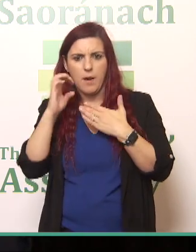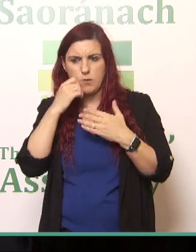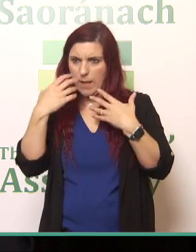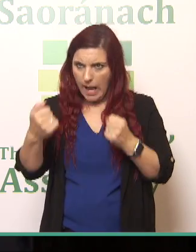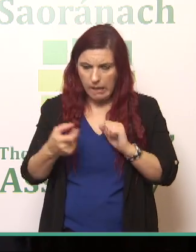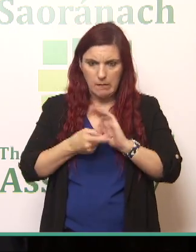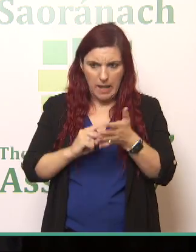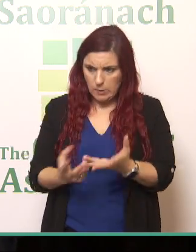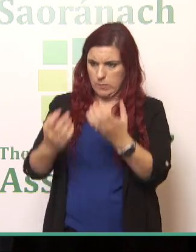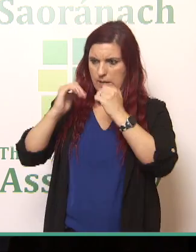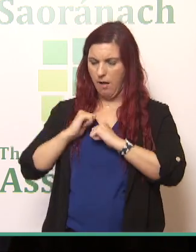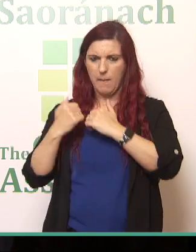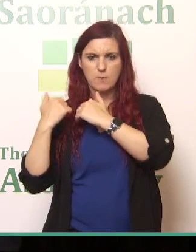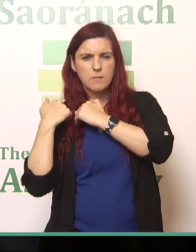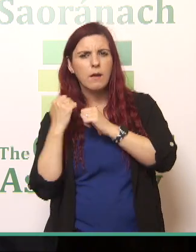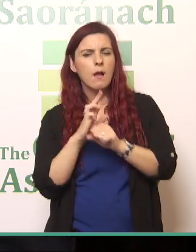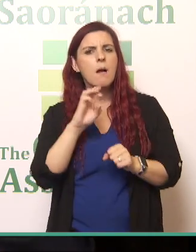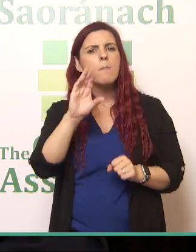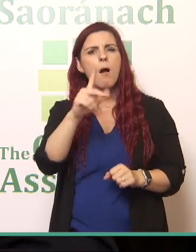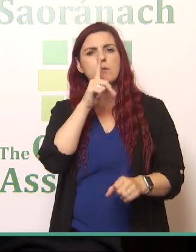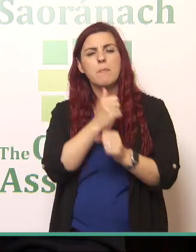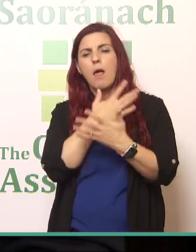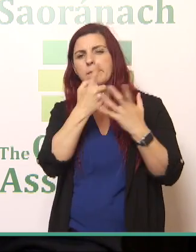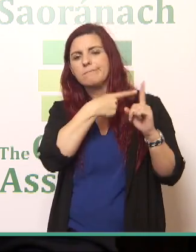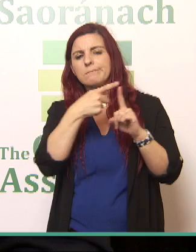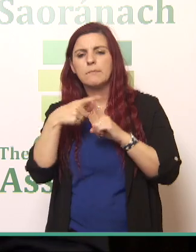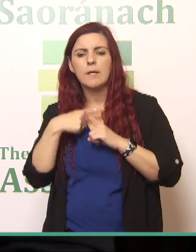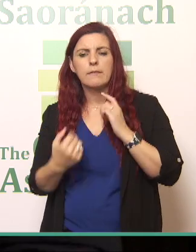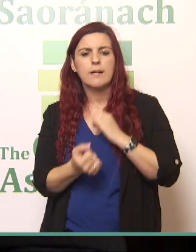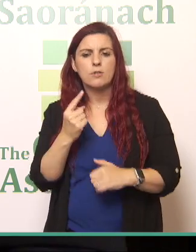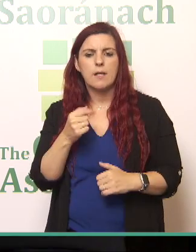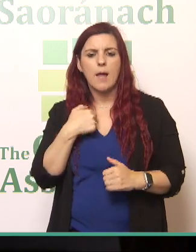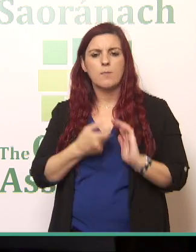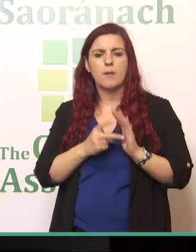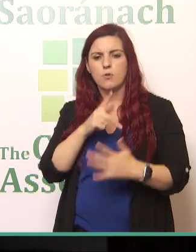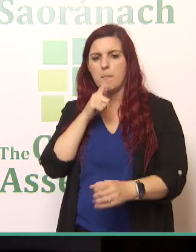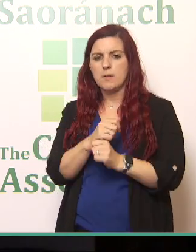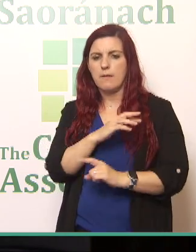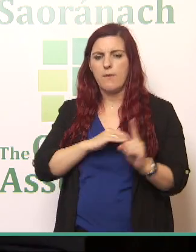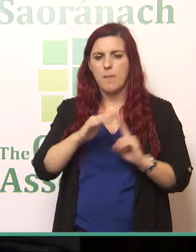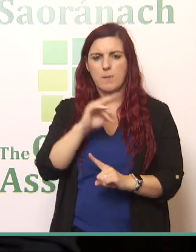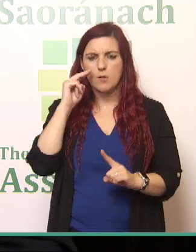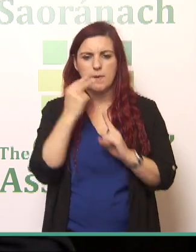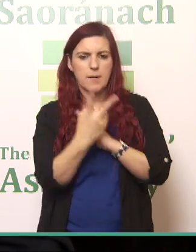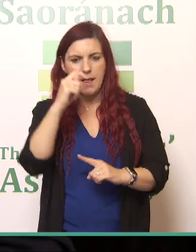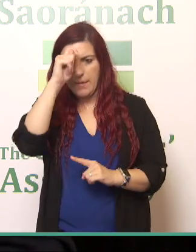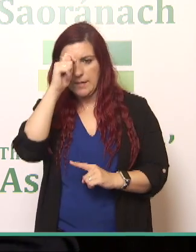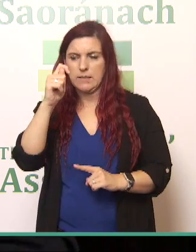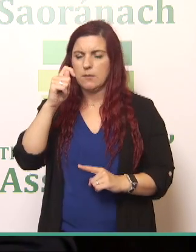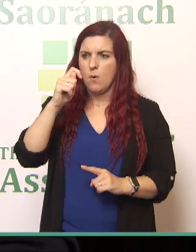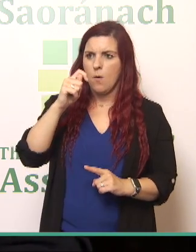that on. Paul covered a lot of issues there that I was going to cover on the environmental side, but you know, it is positive